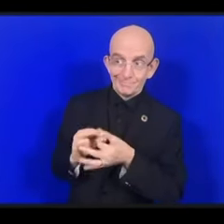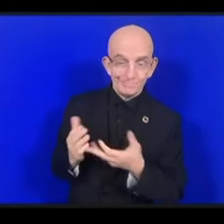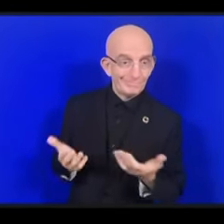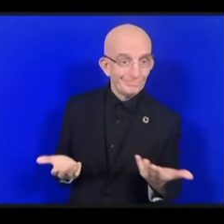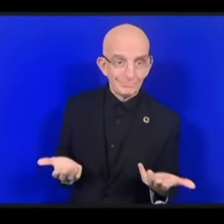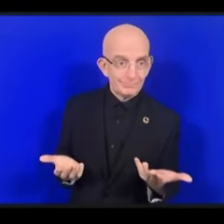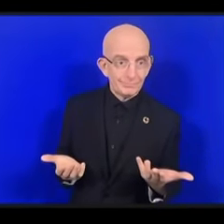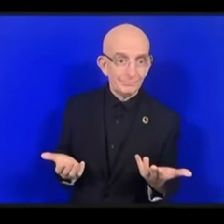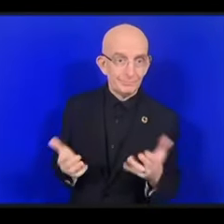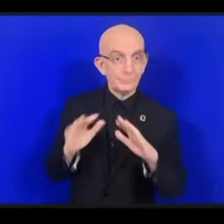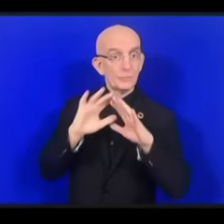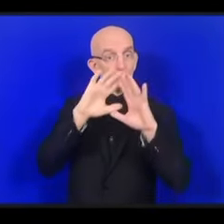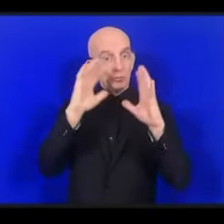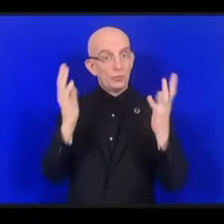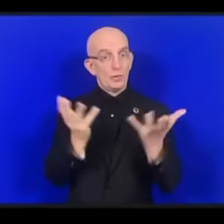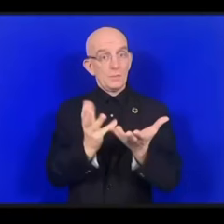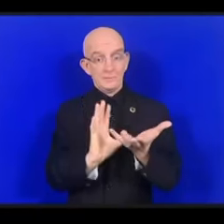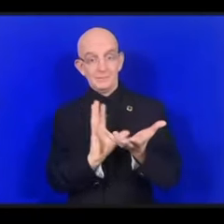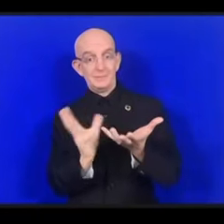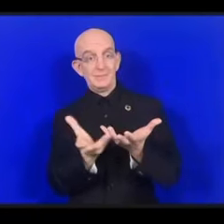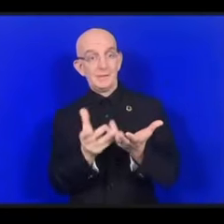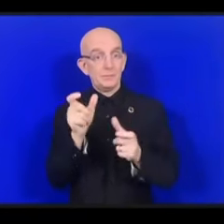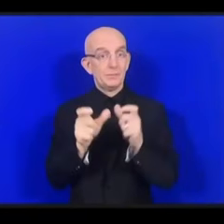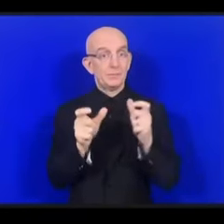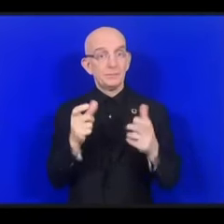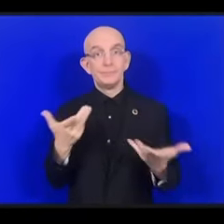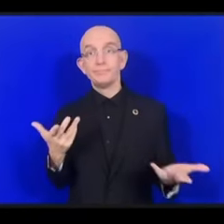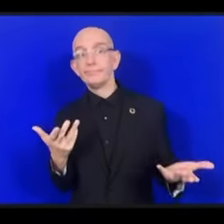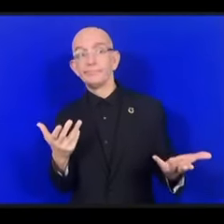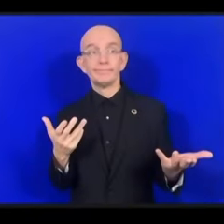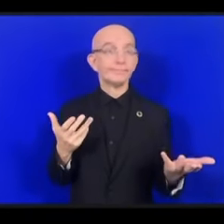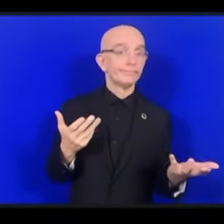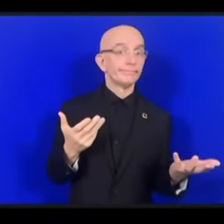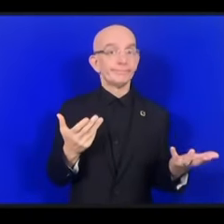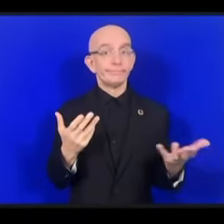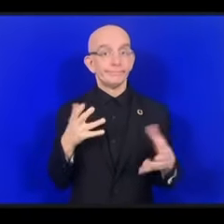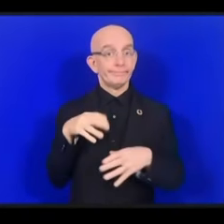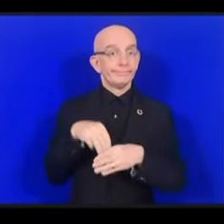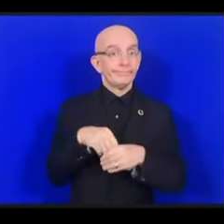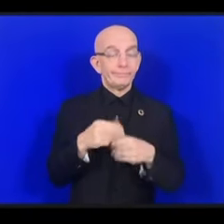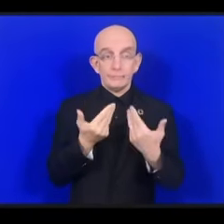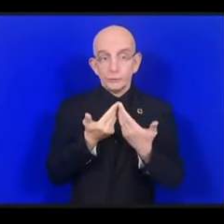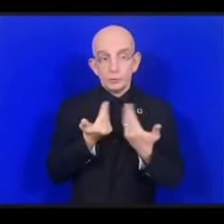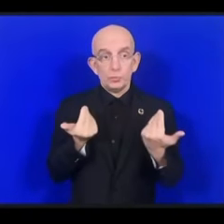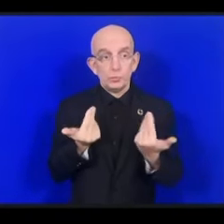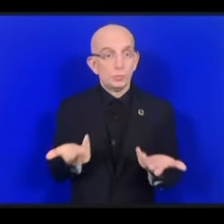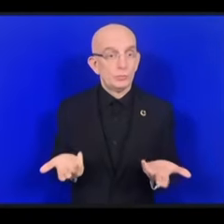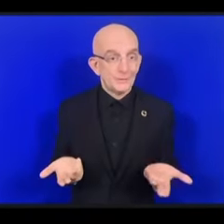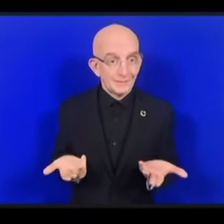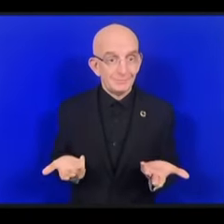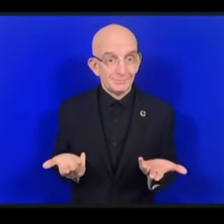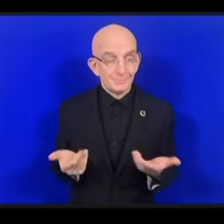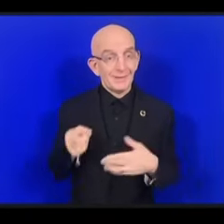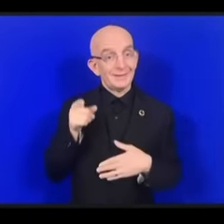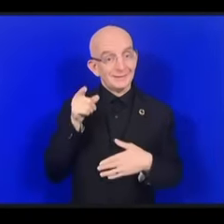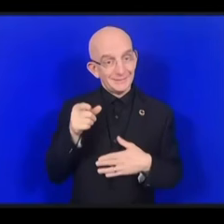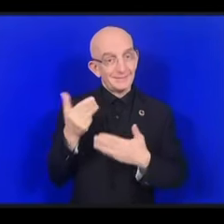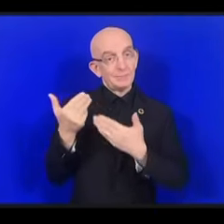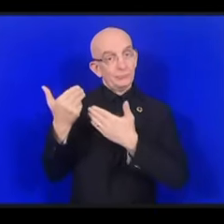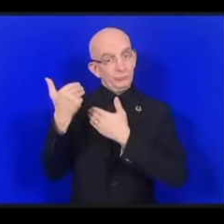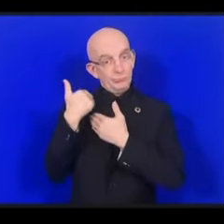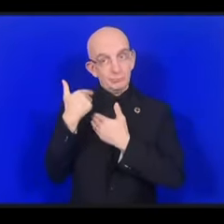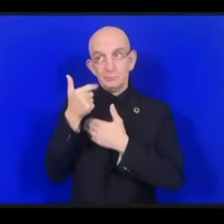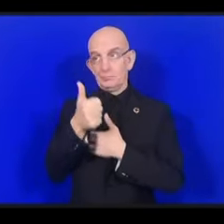duty of states, but also of the global governance community, to come up with answers